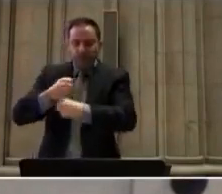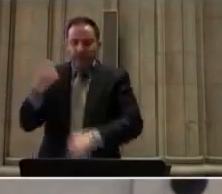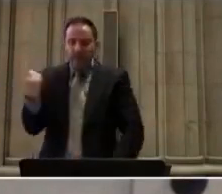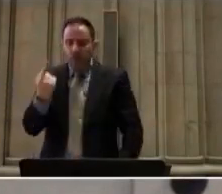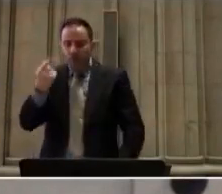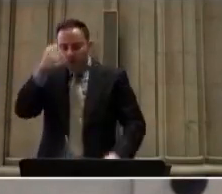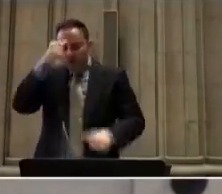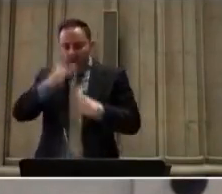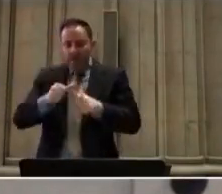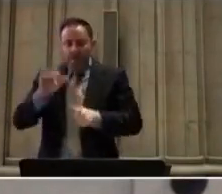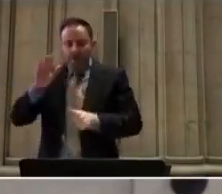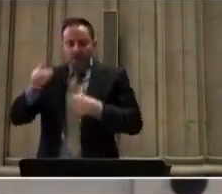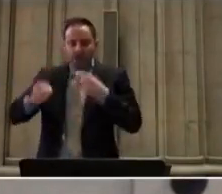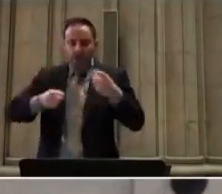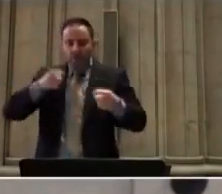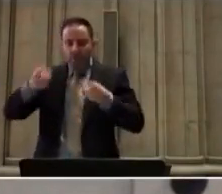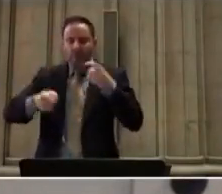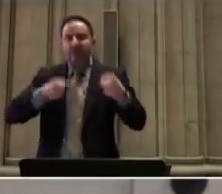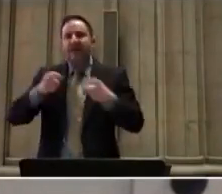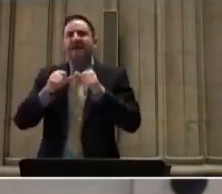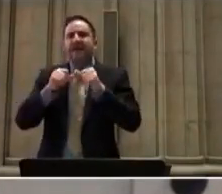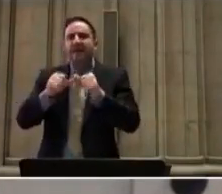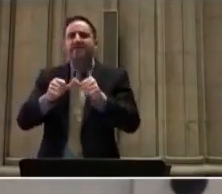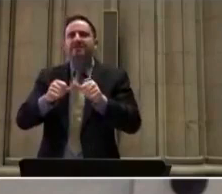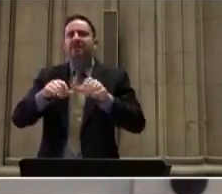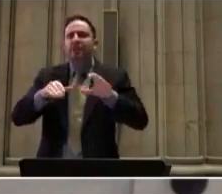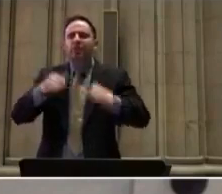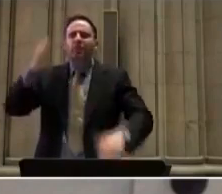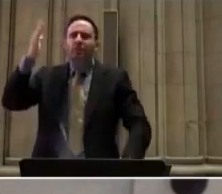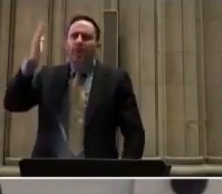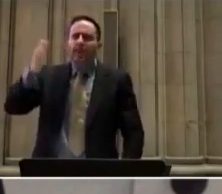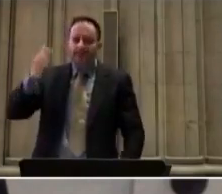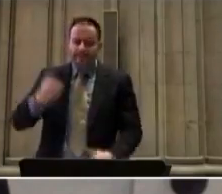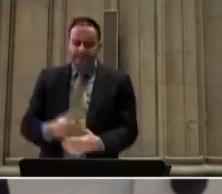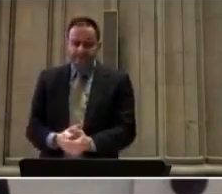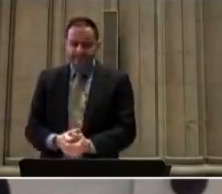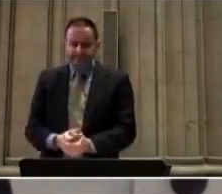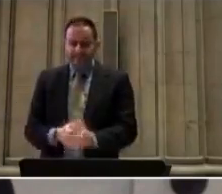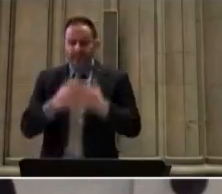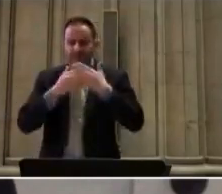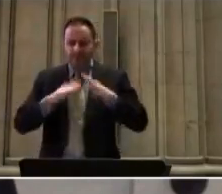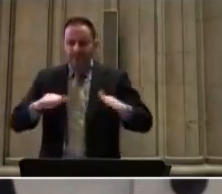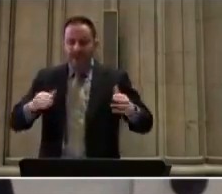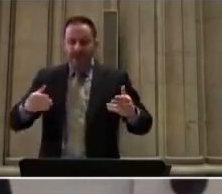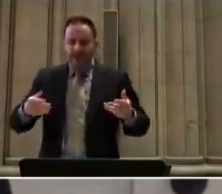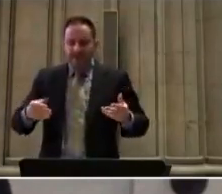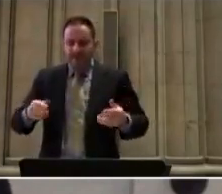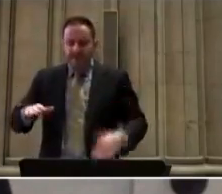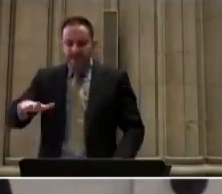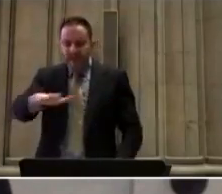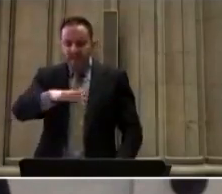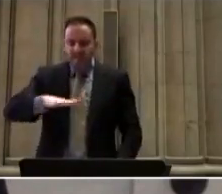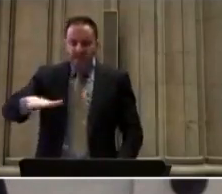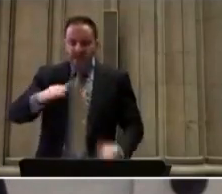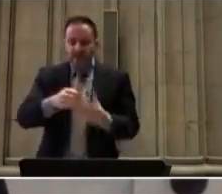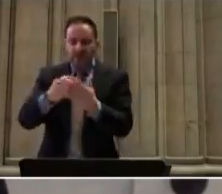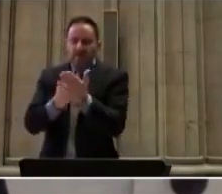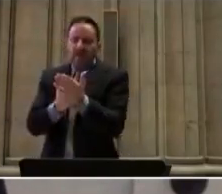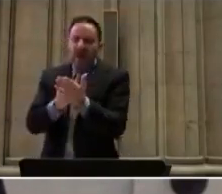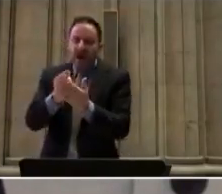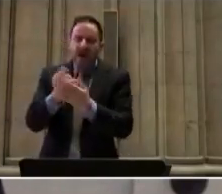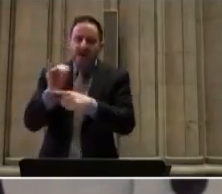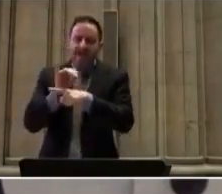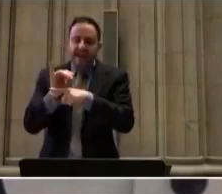your generosity and constantly do your will. Bless our land with honest